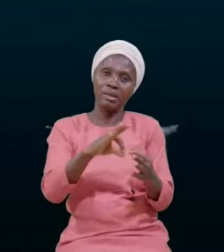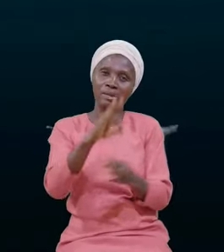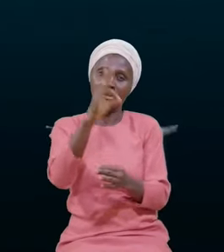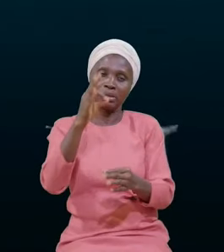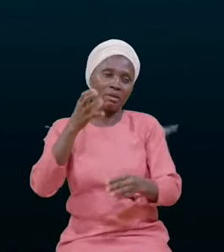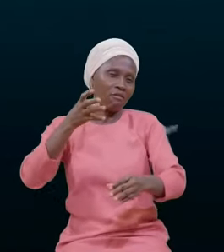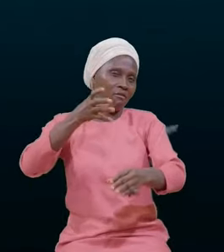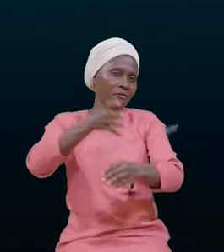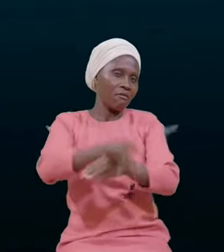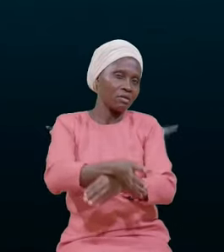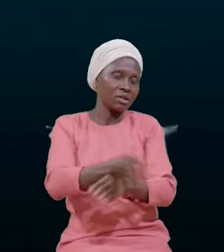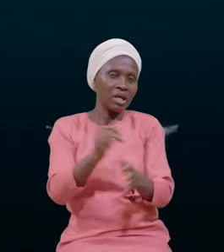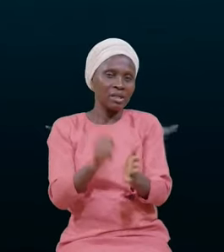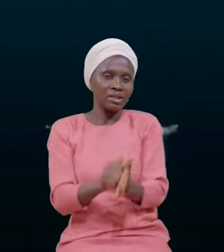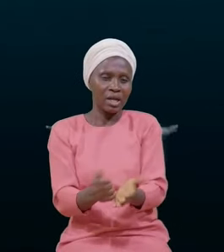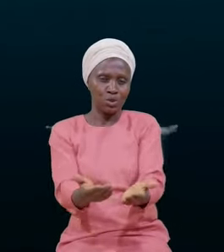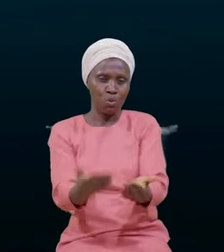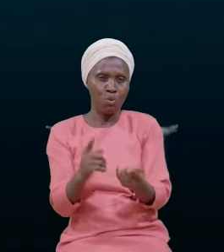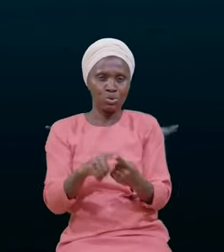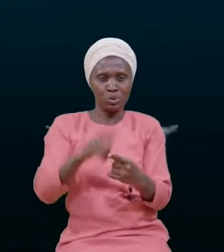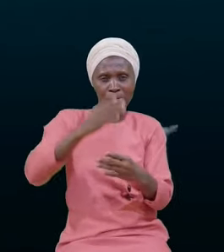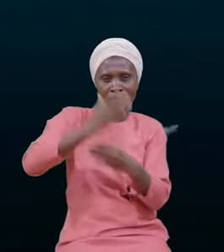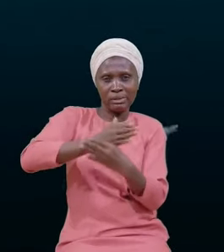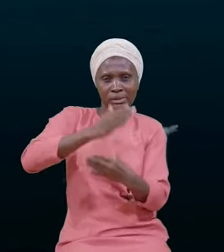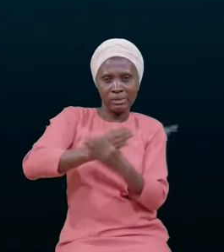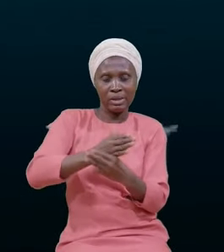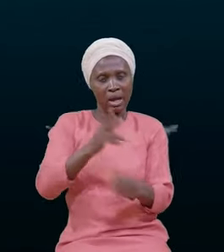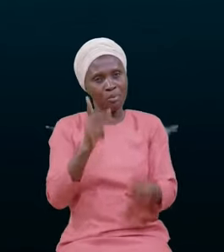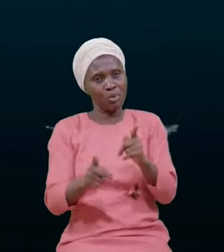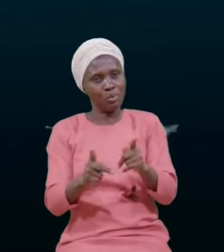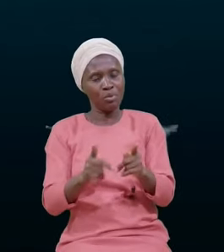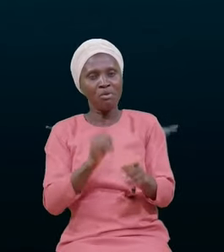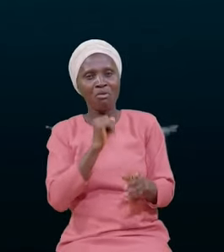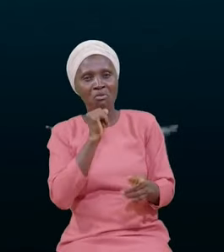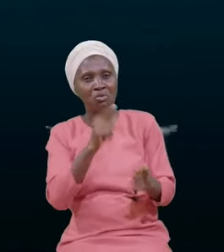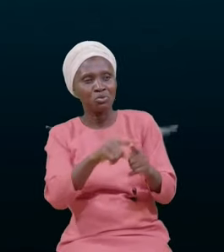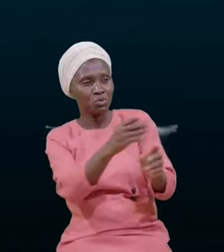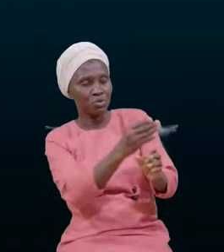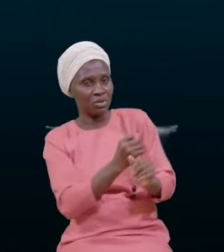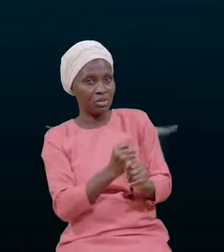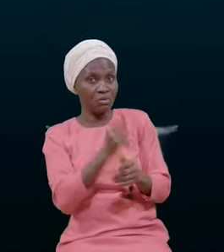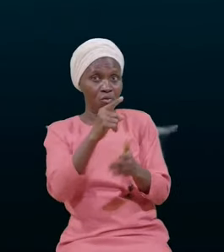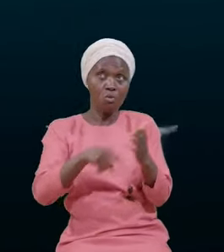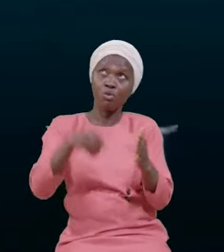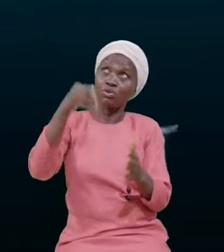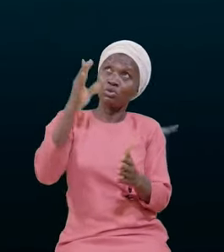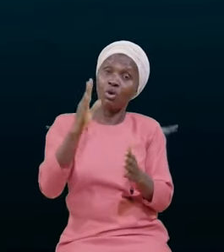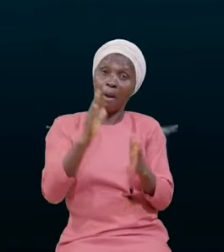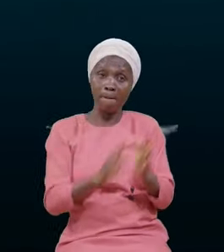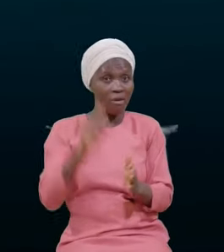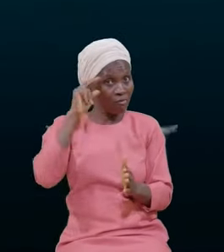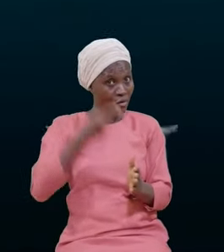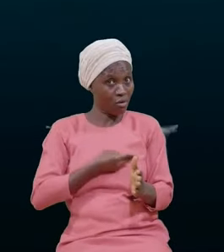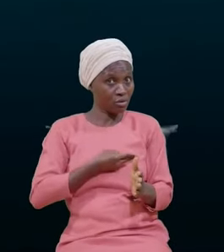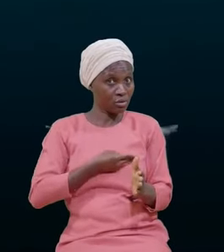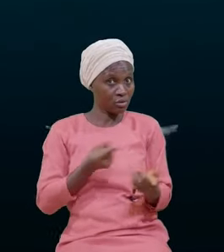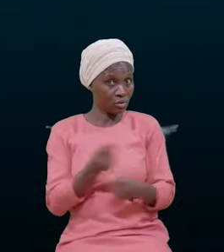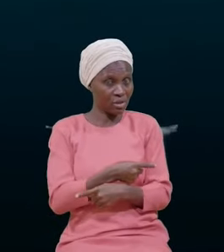or make people not to receive what God has prepared for us today every forces